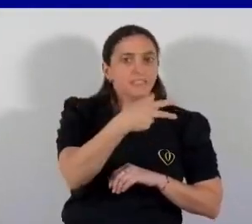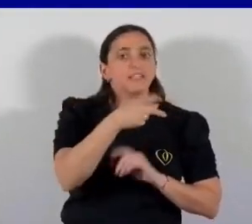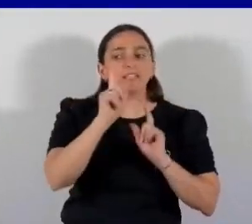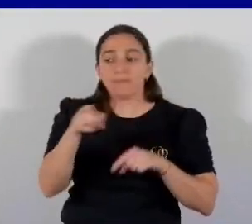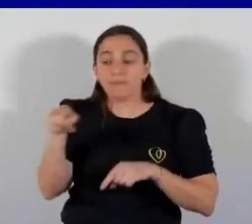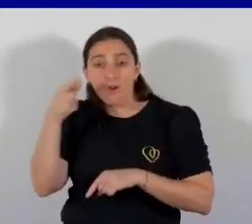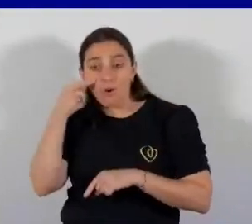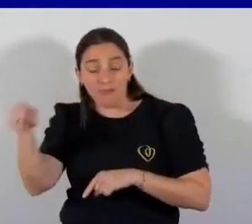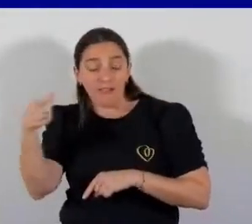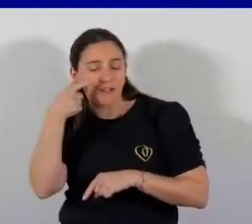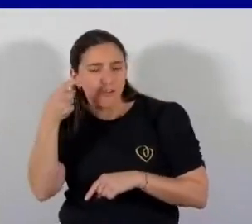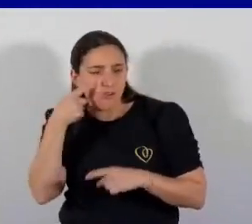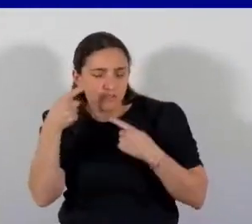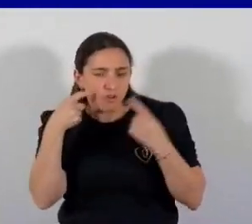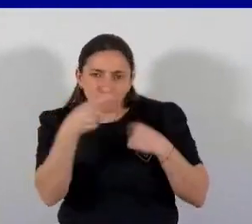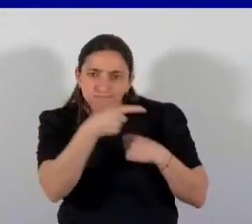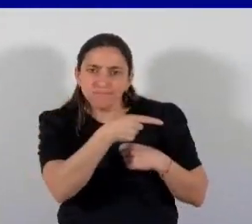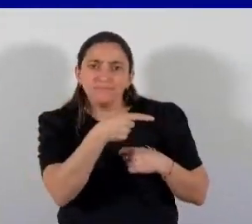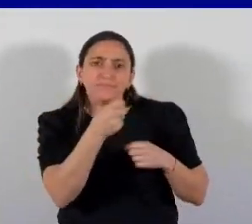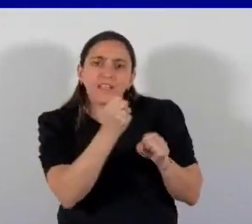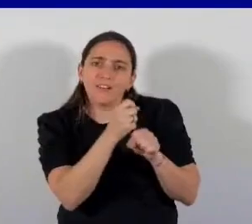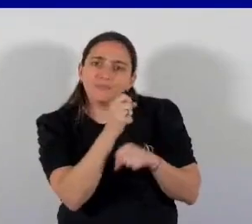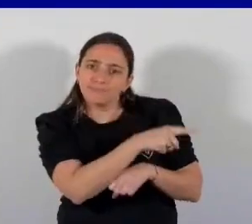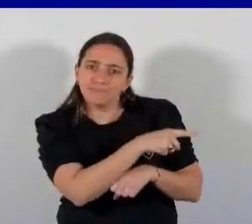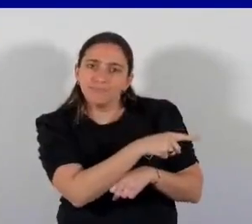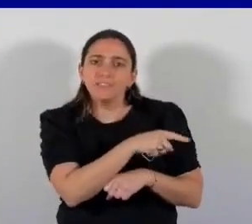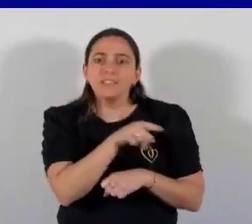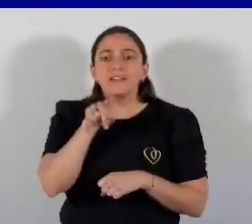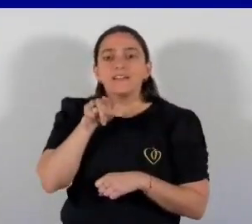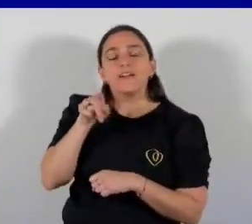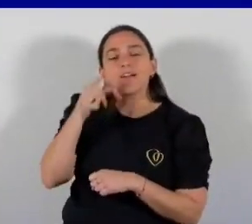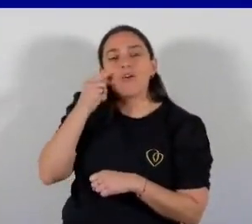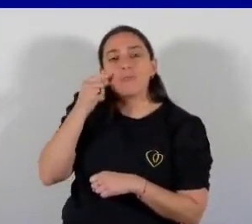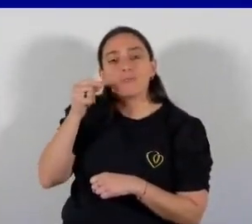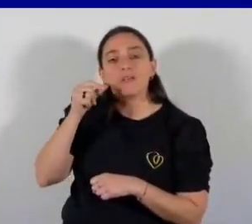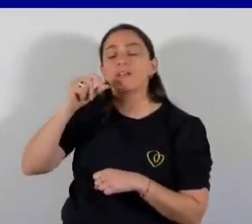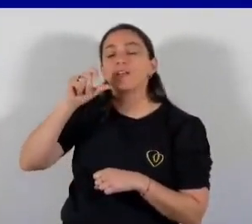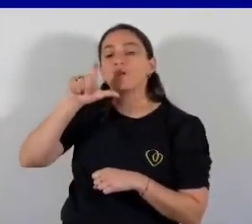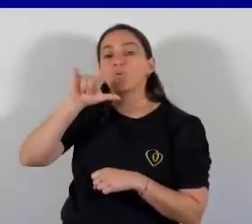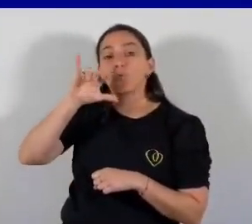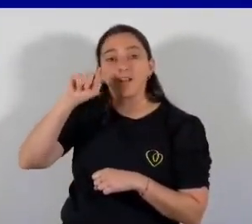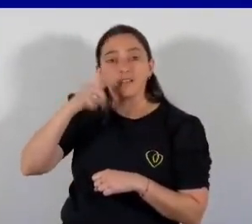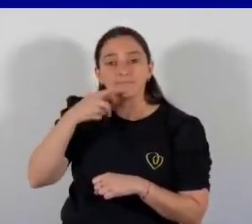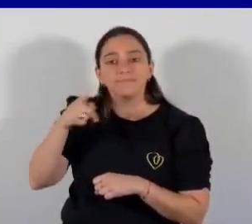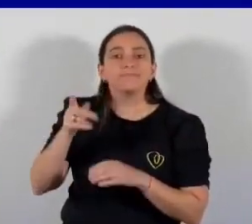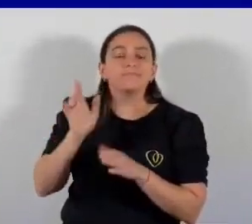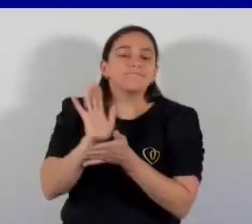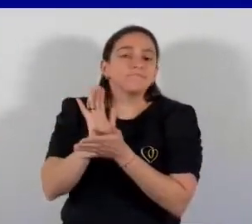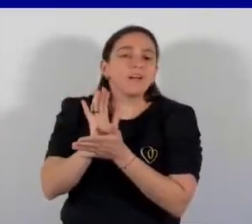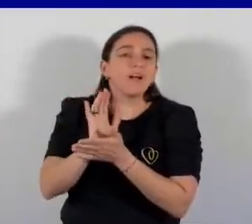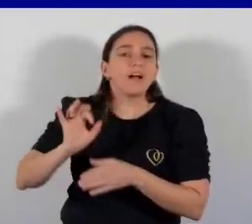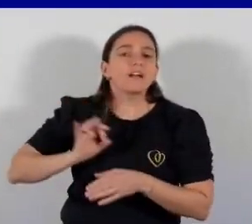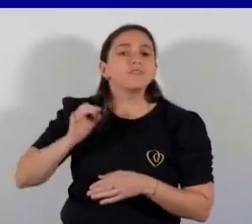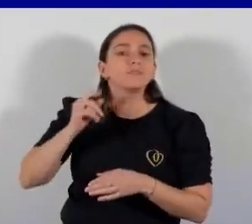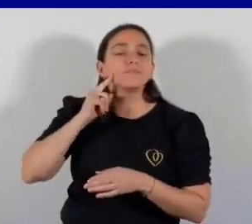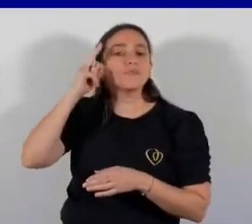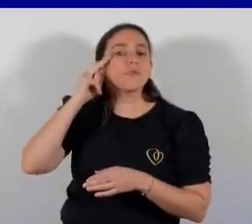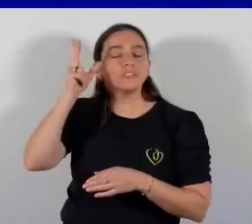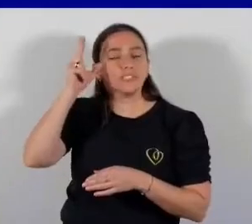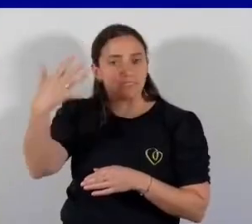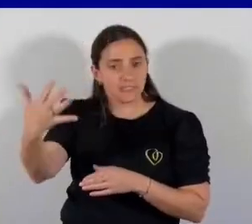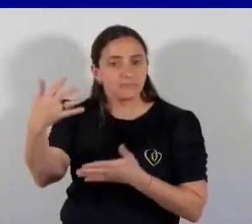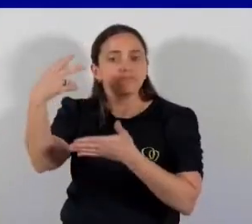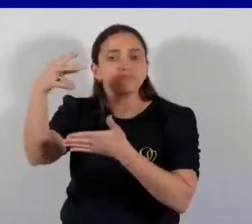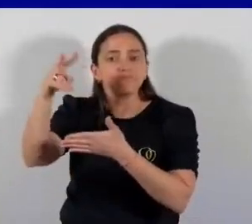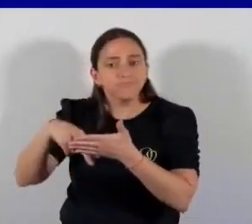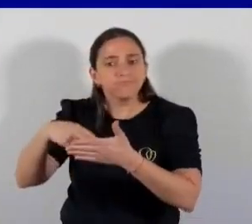tutored by Robert Lucas Jr., el trabajo de Robert Lucas Jr. and the work of Robert Lucas Jr. is in the readings of Lionel Robin in 85. De ahí